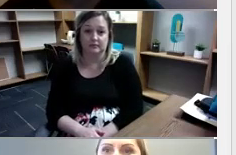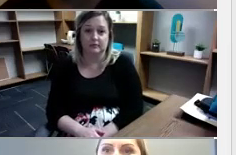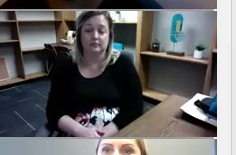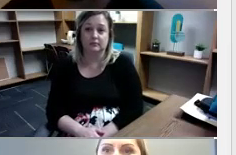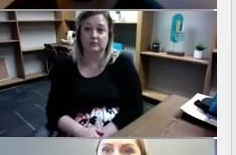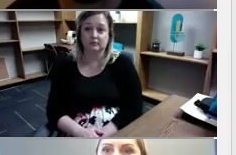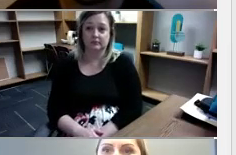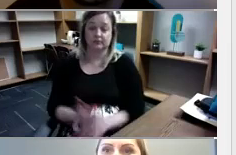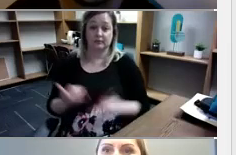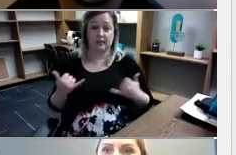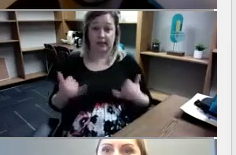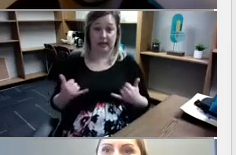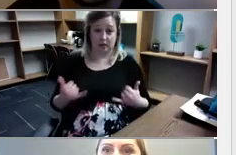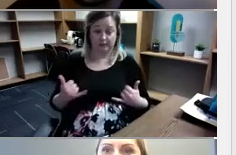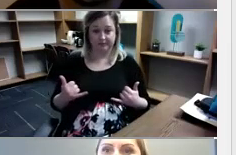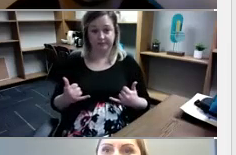Now,